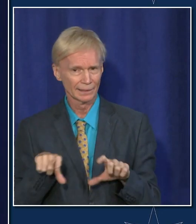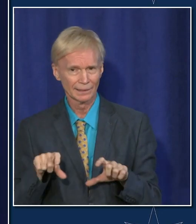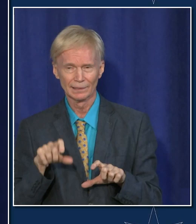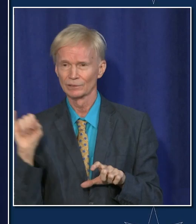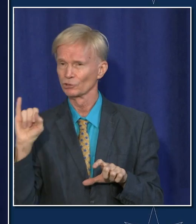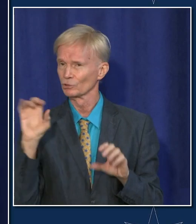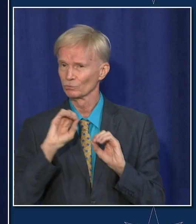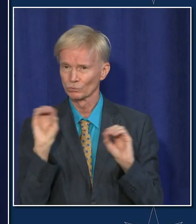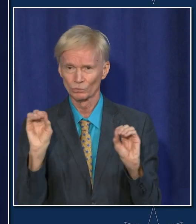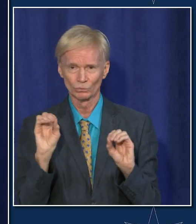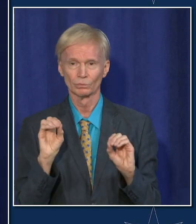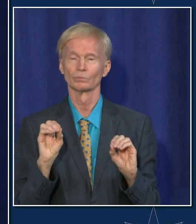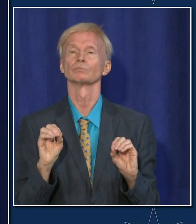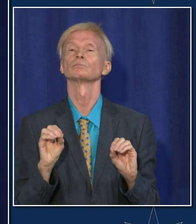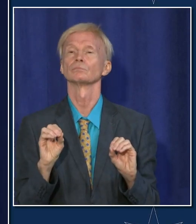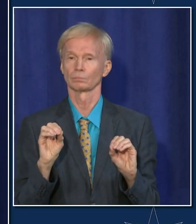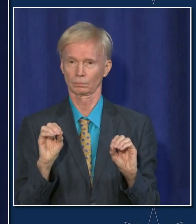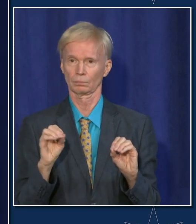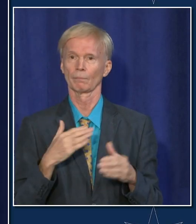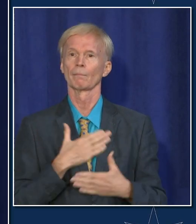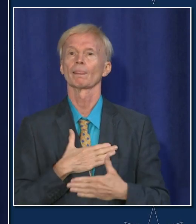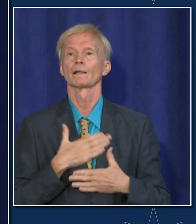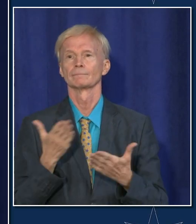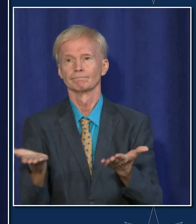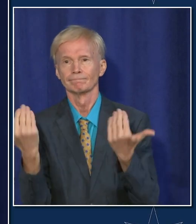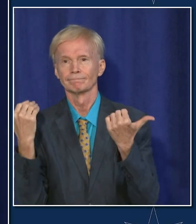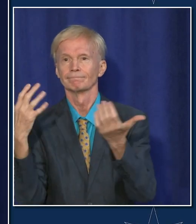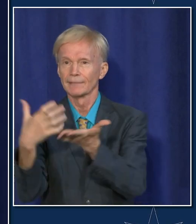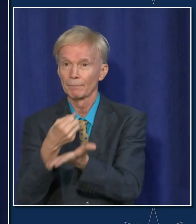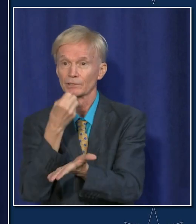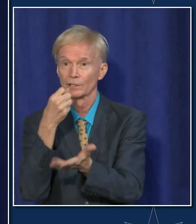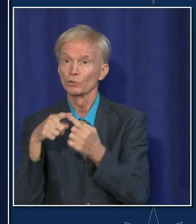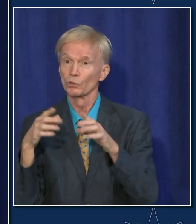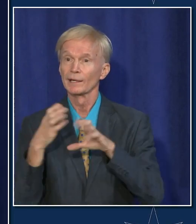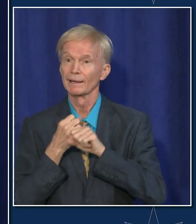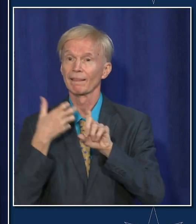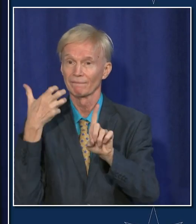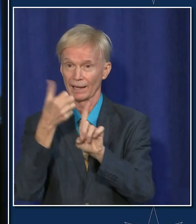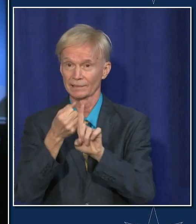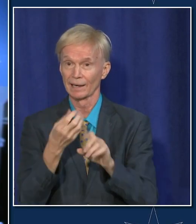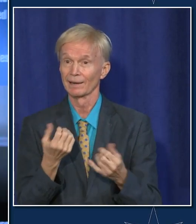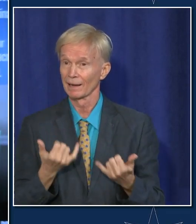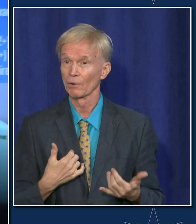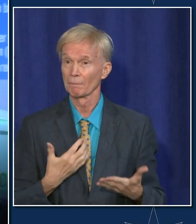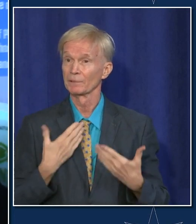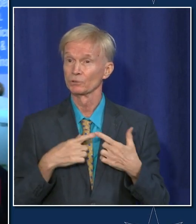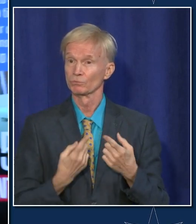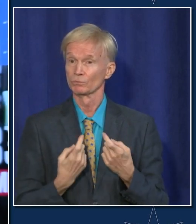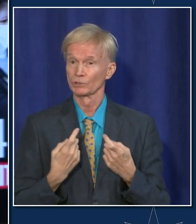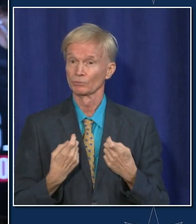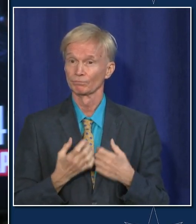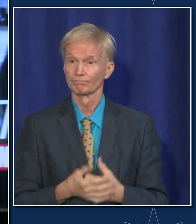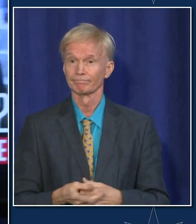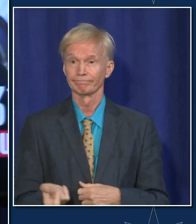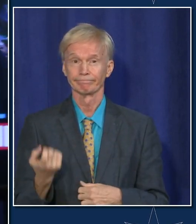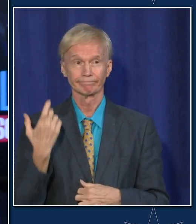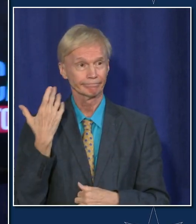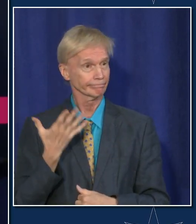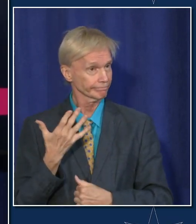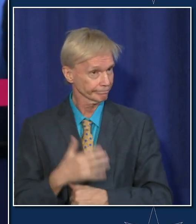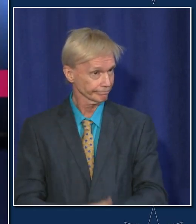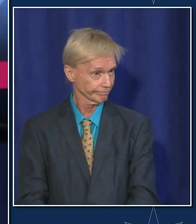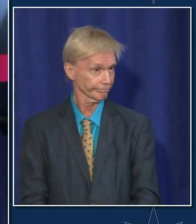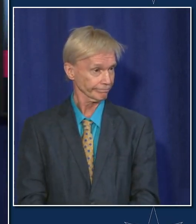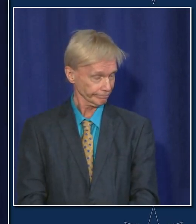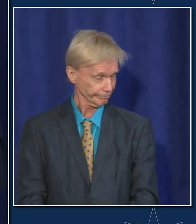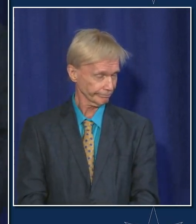insurance required. Please take the opportunity now to get vaccinated. And with that, I'm happy to take questions. I have the mic here.